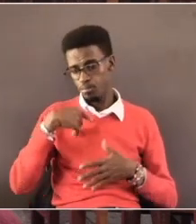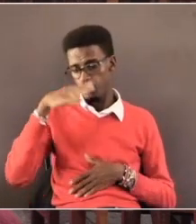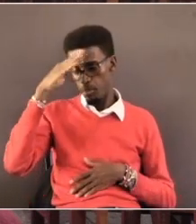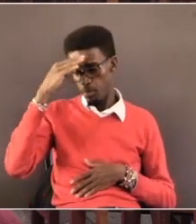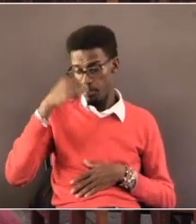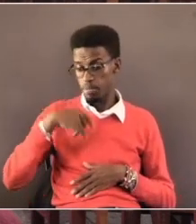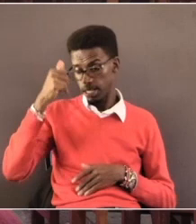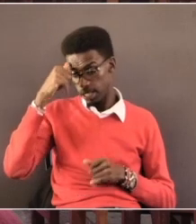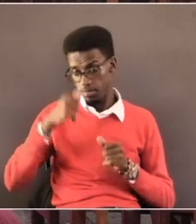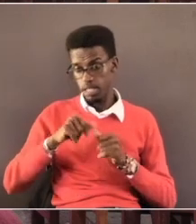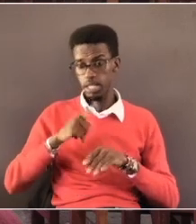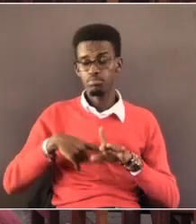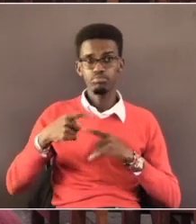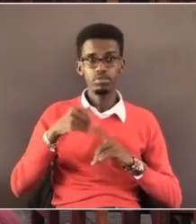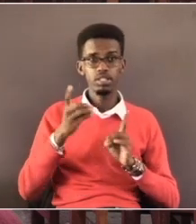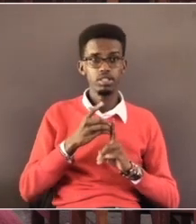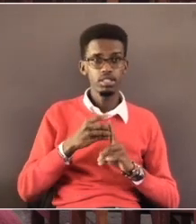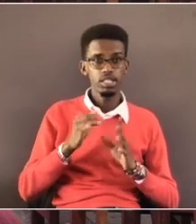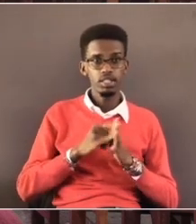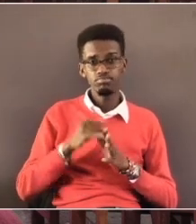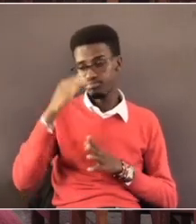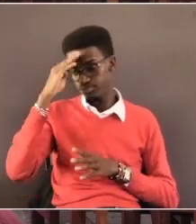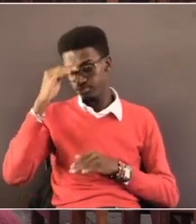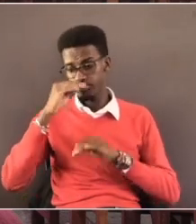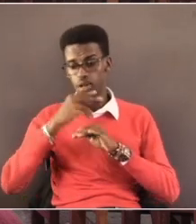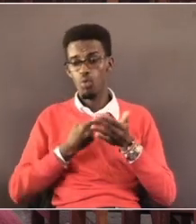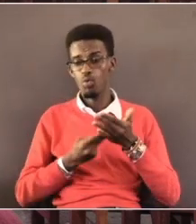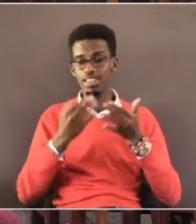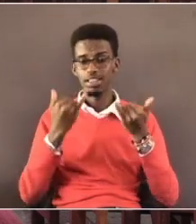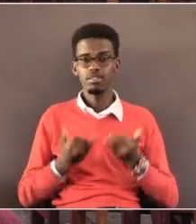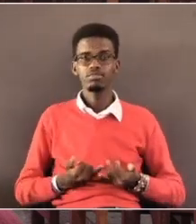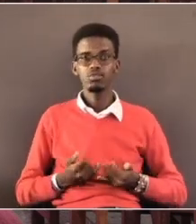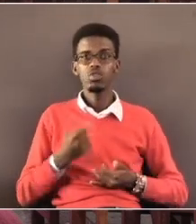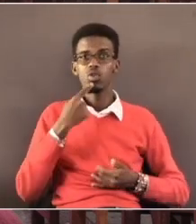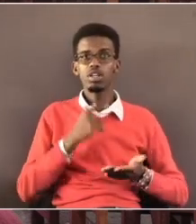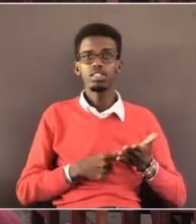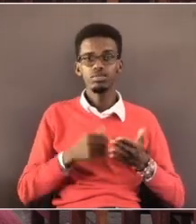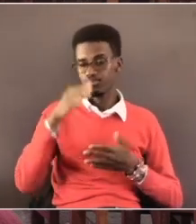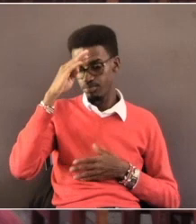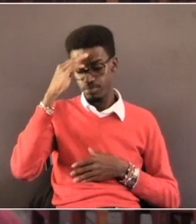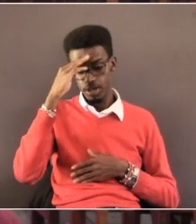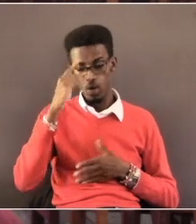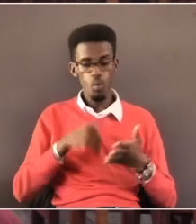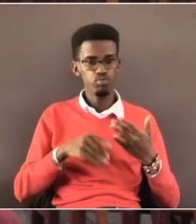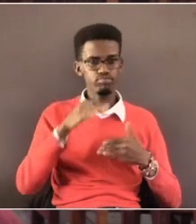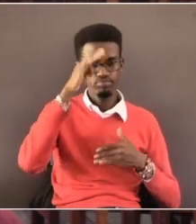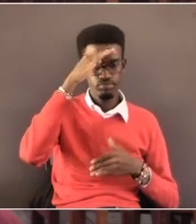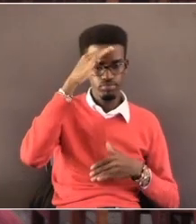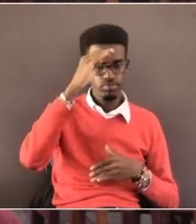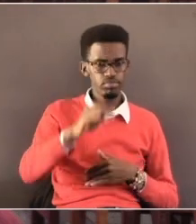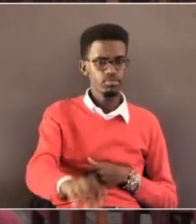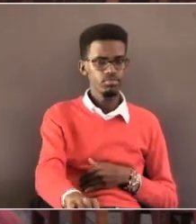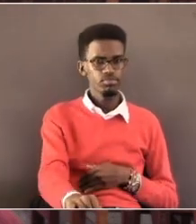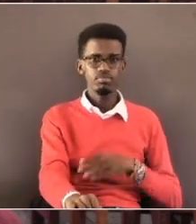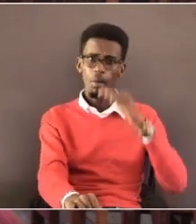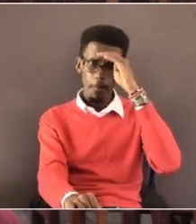I remember, when it comes to dating, I'm not saying we are holier than thou. So it's just the beer, it is just the alcohol, it is,